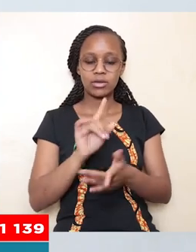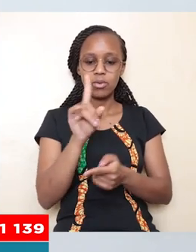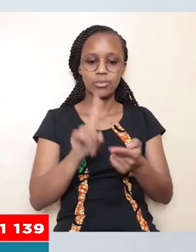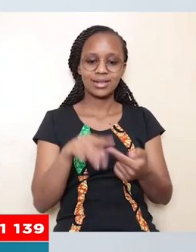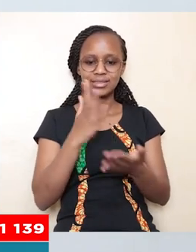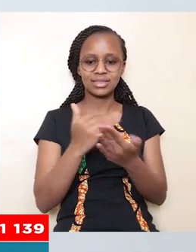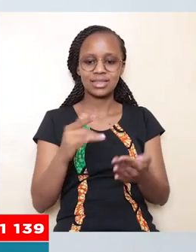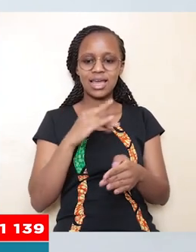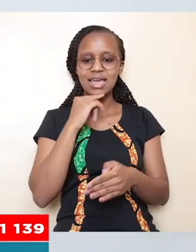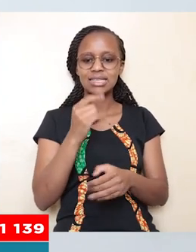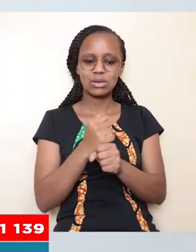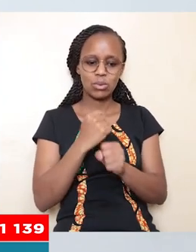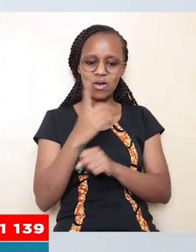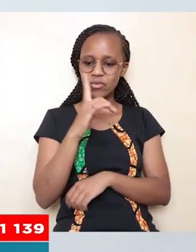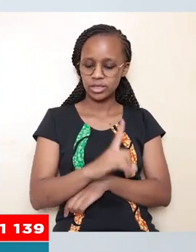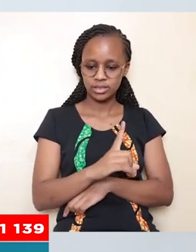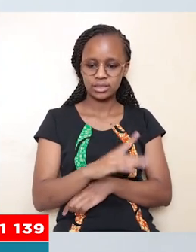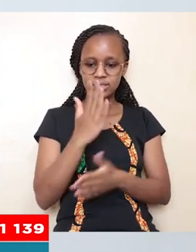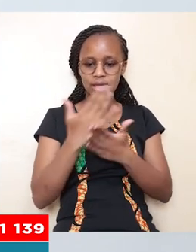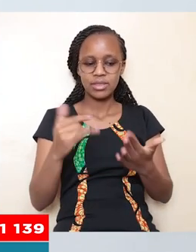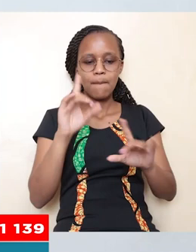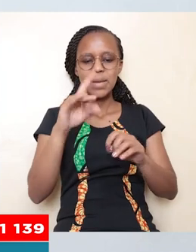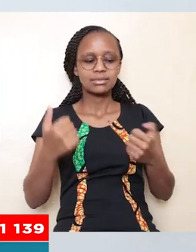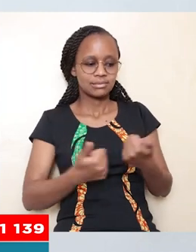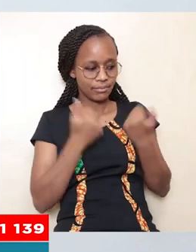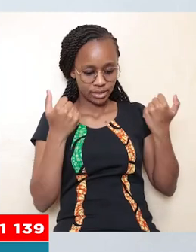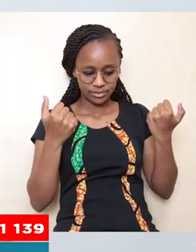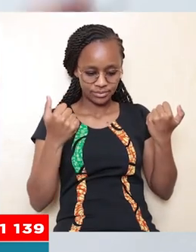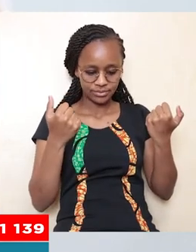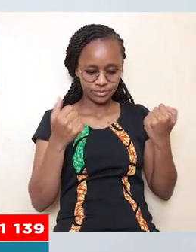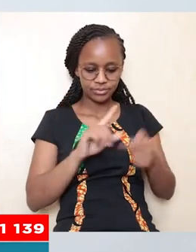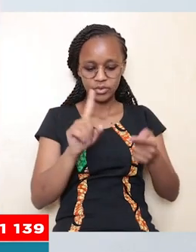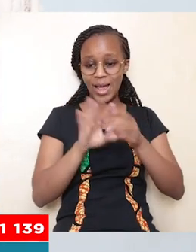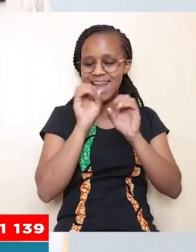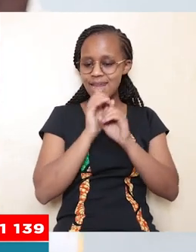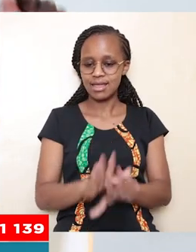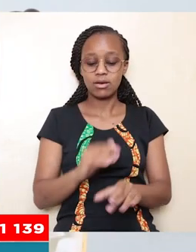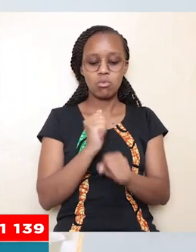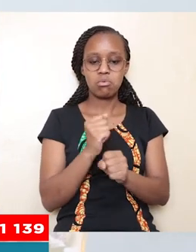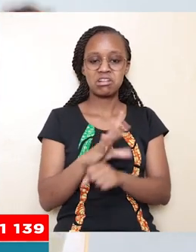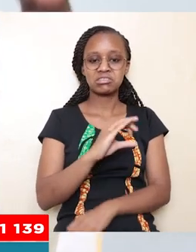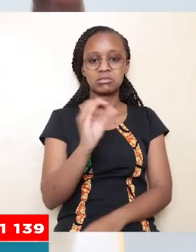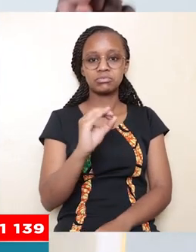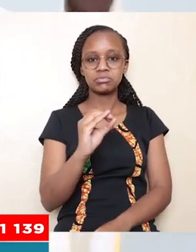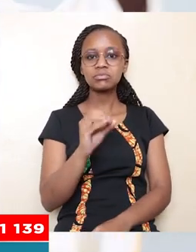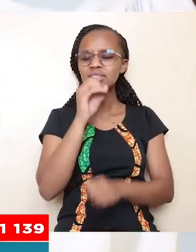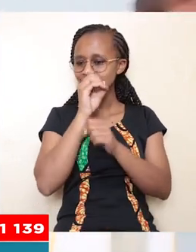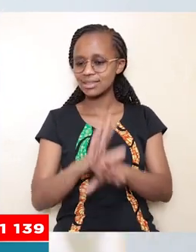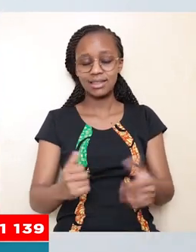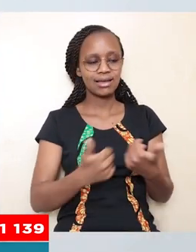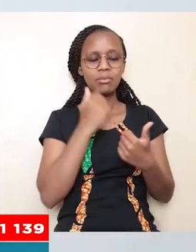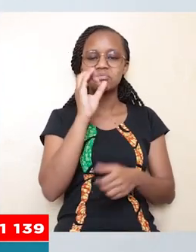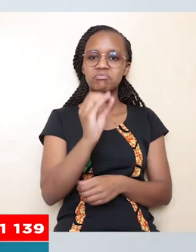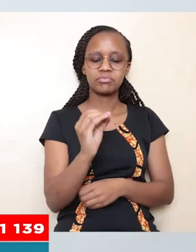when something is done, something happens. When nothing is done, nothing